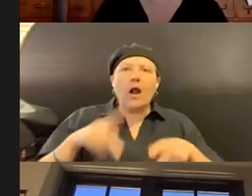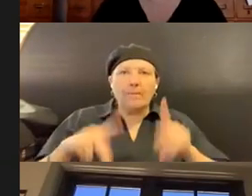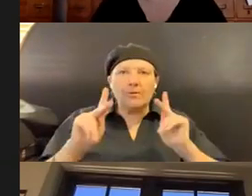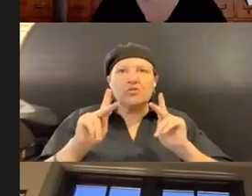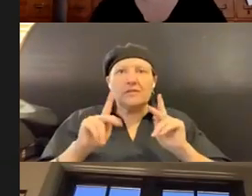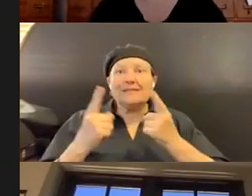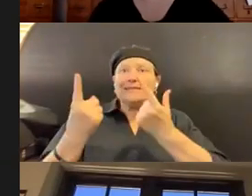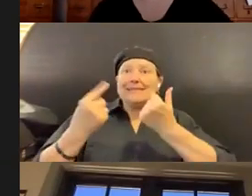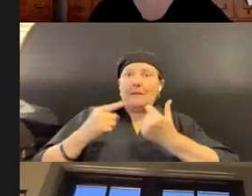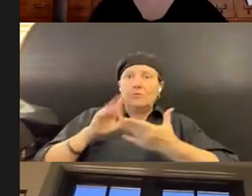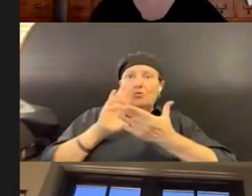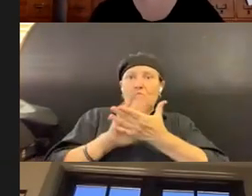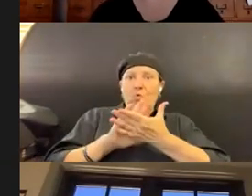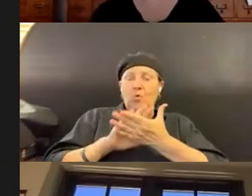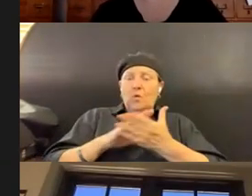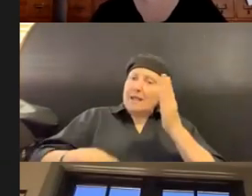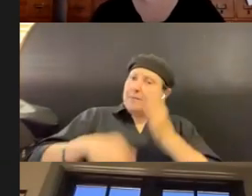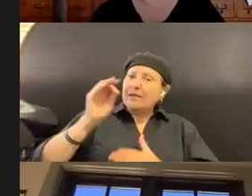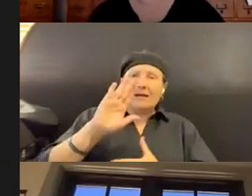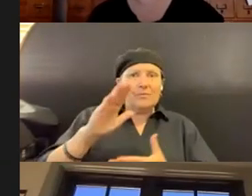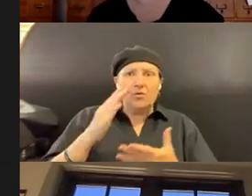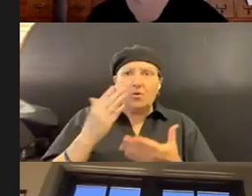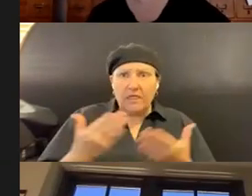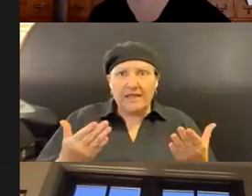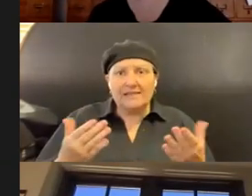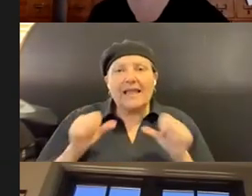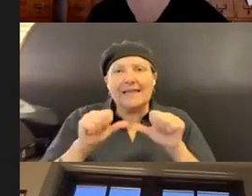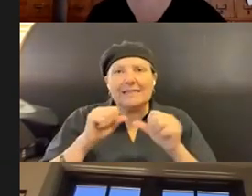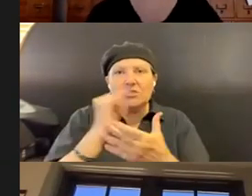materials, and then continue with the arts at home.